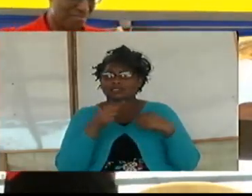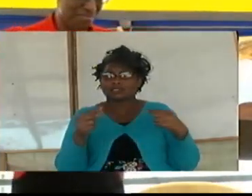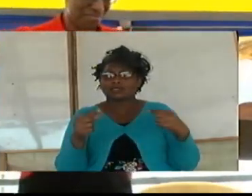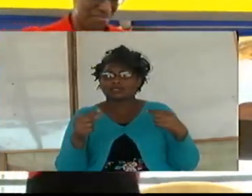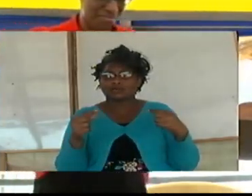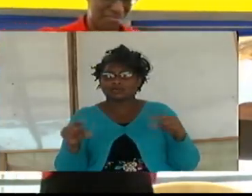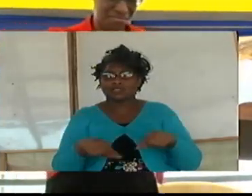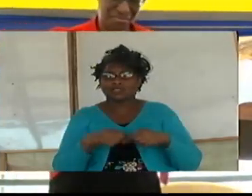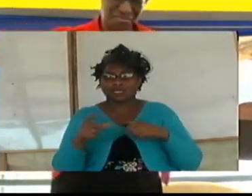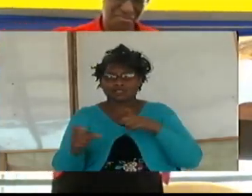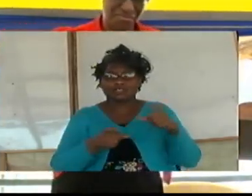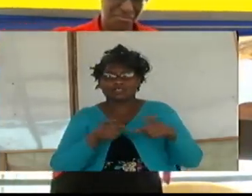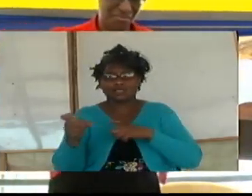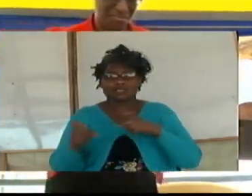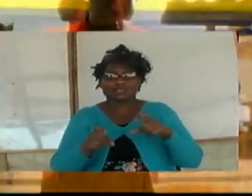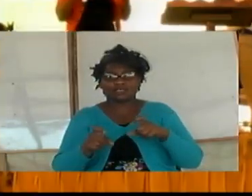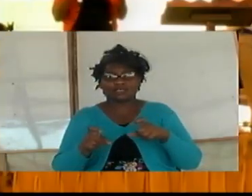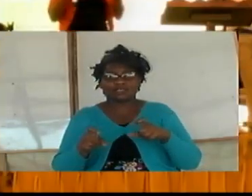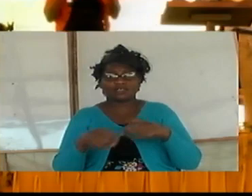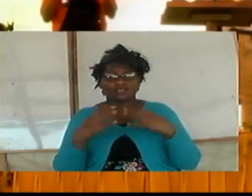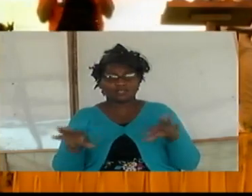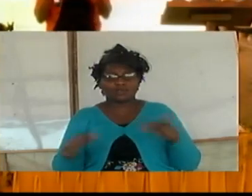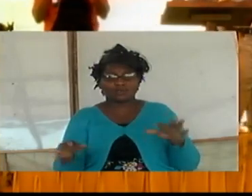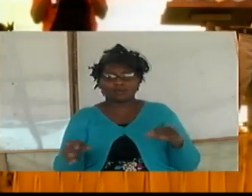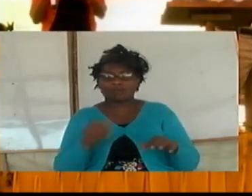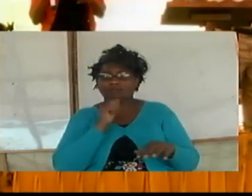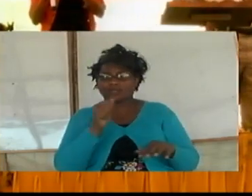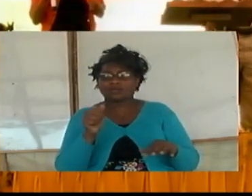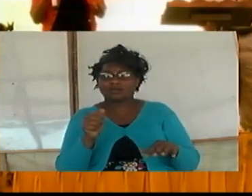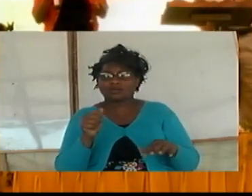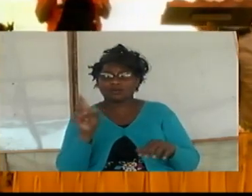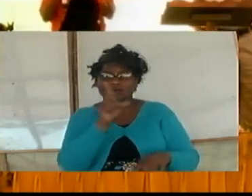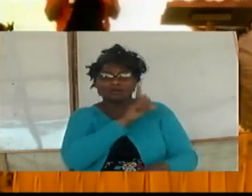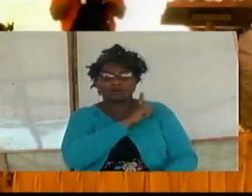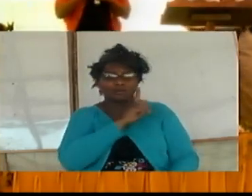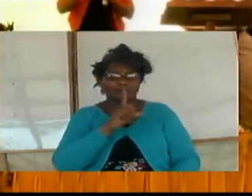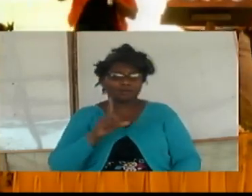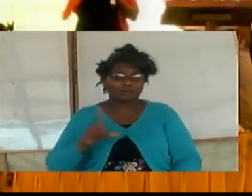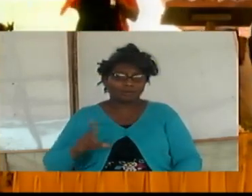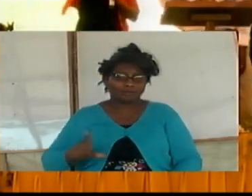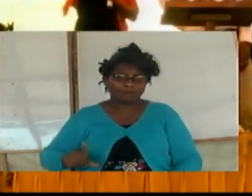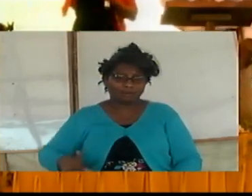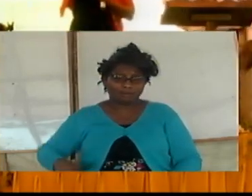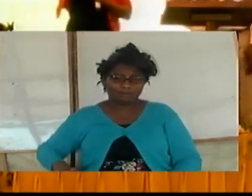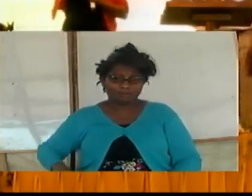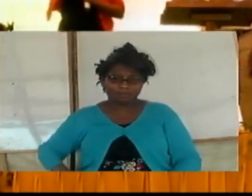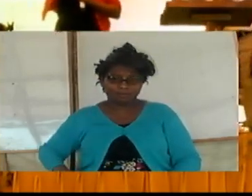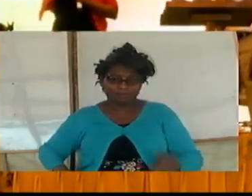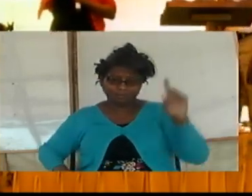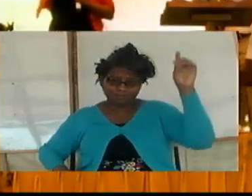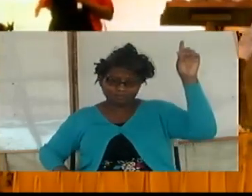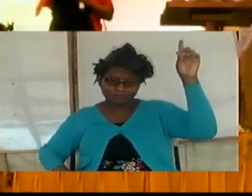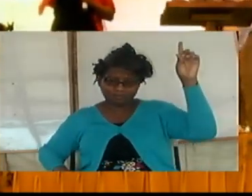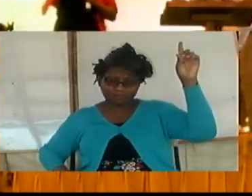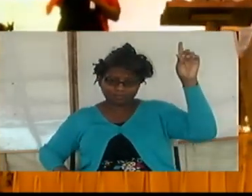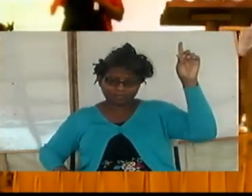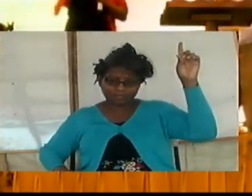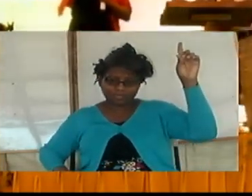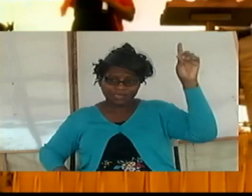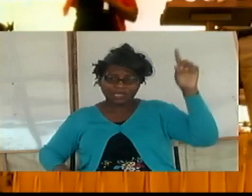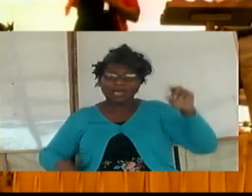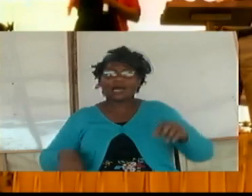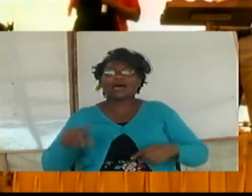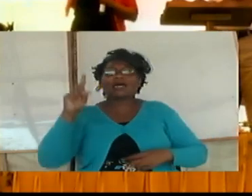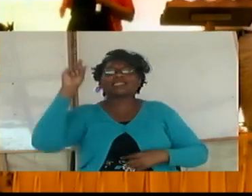done. I am the Lord. You know that one? And